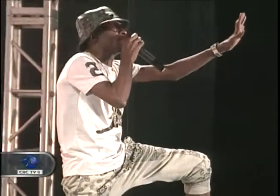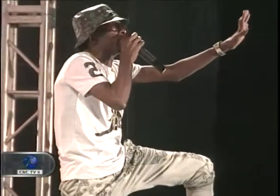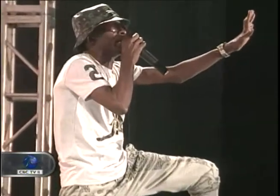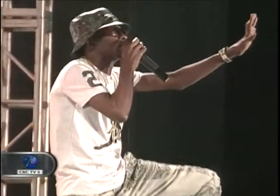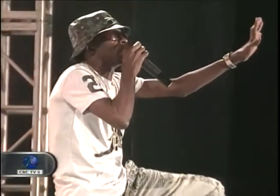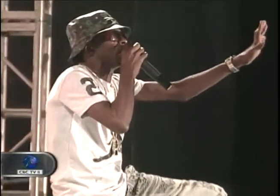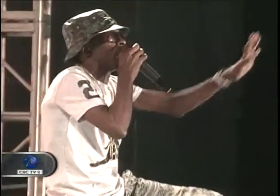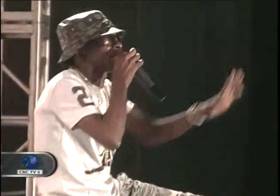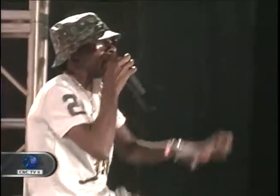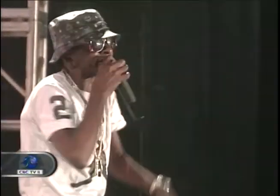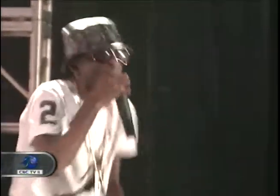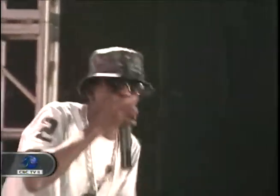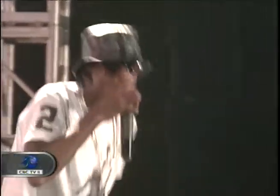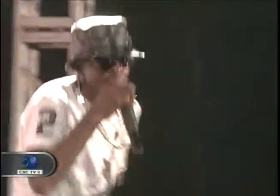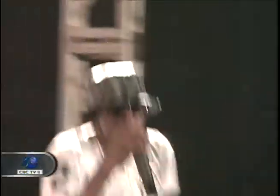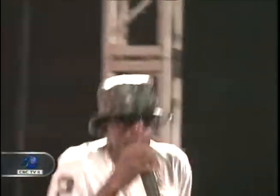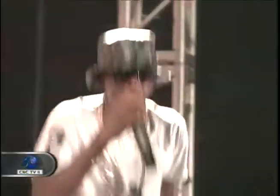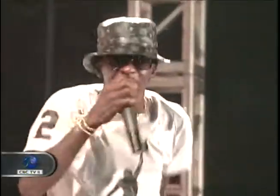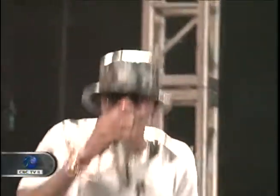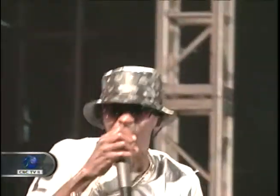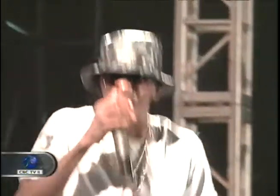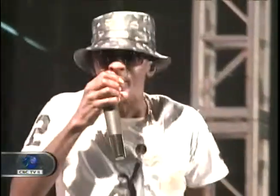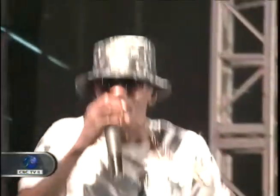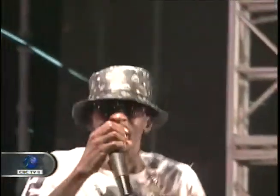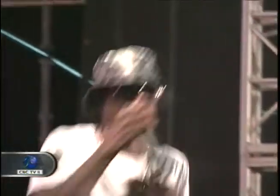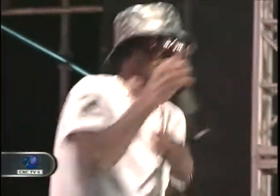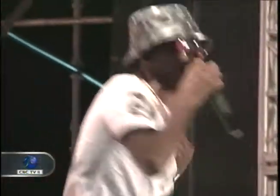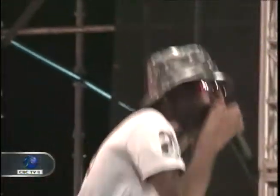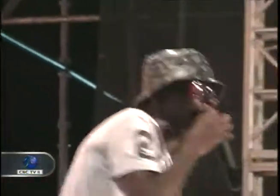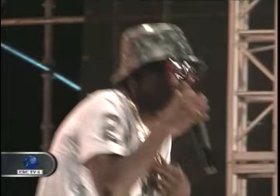the only one to excite the crowd.